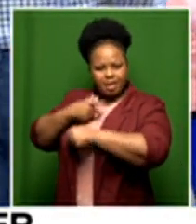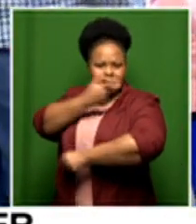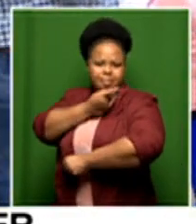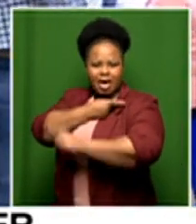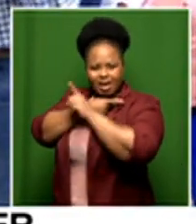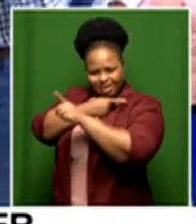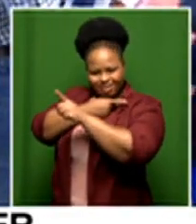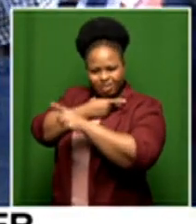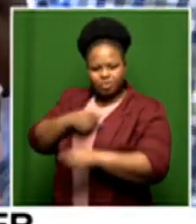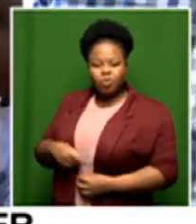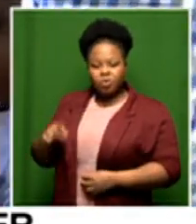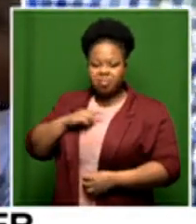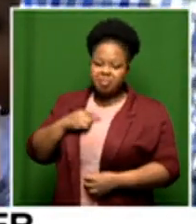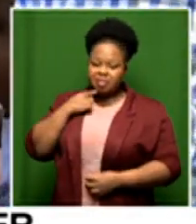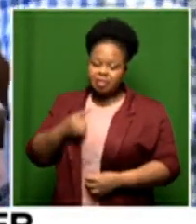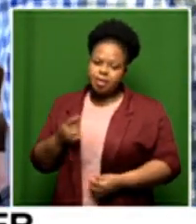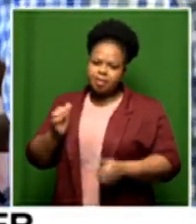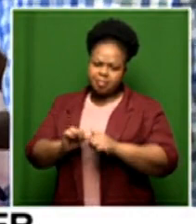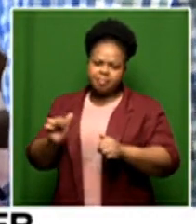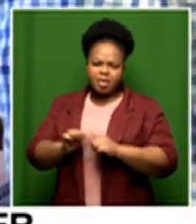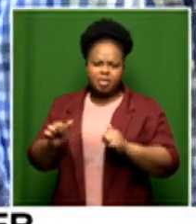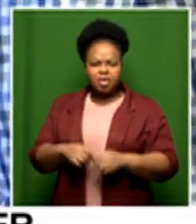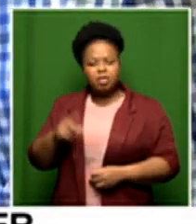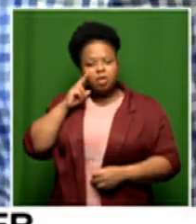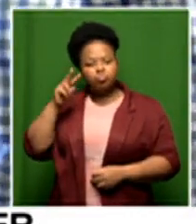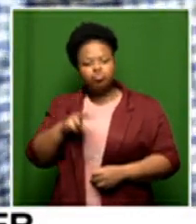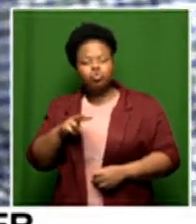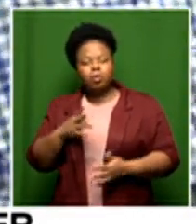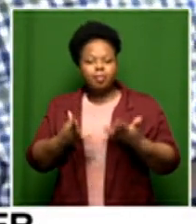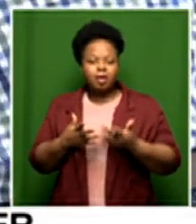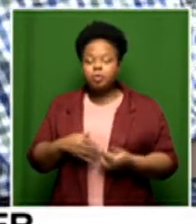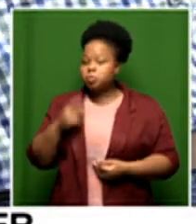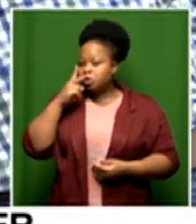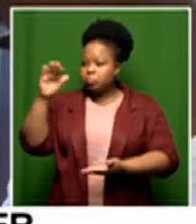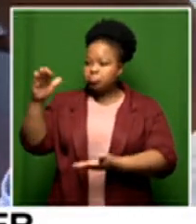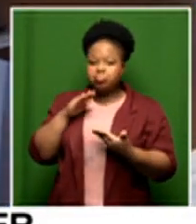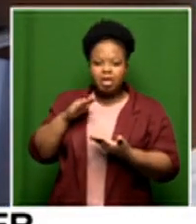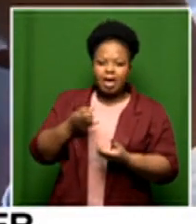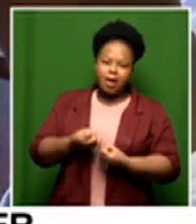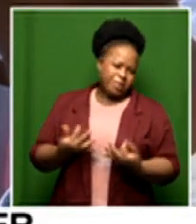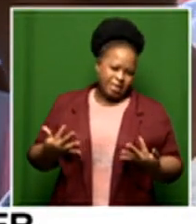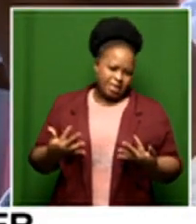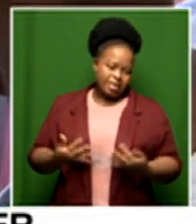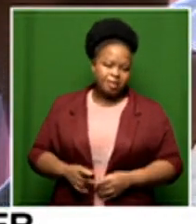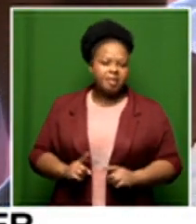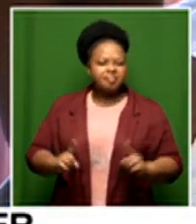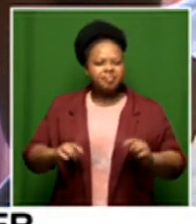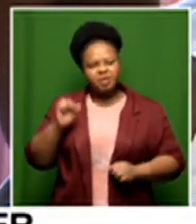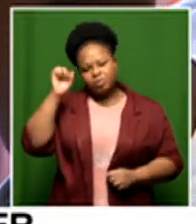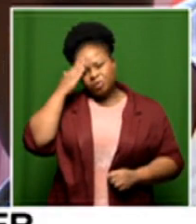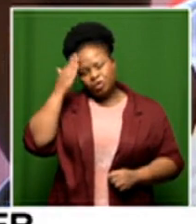they would rather look at the volume by quarters that they will deliver. And although all the